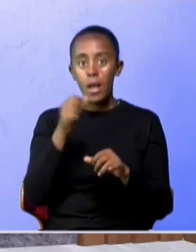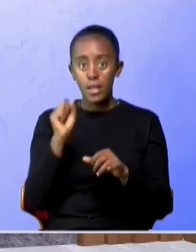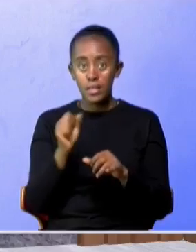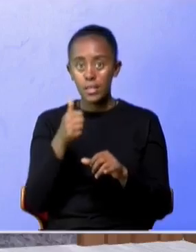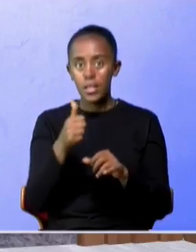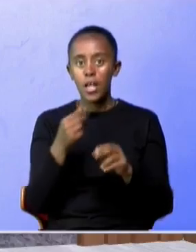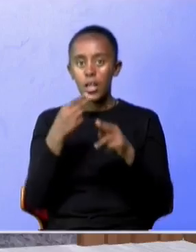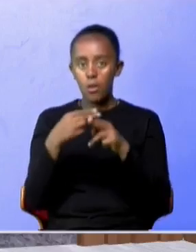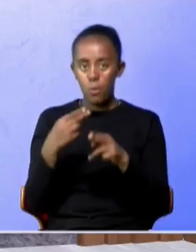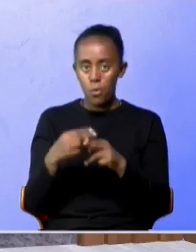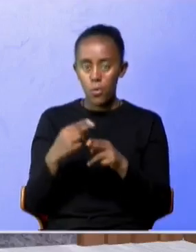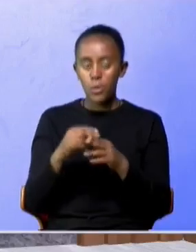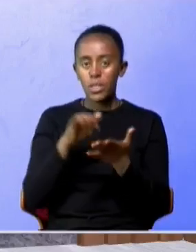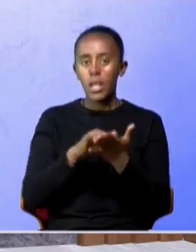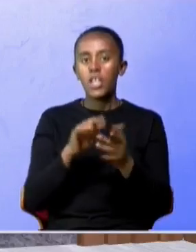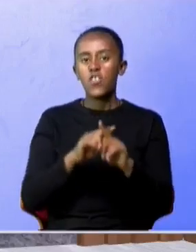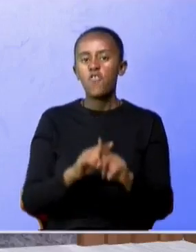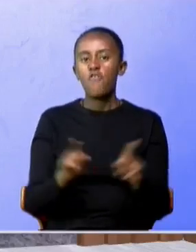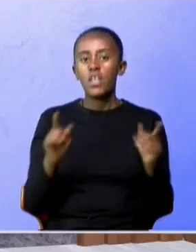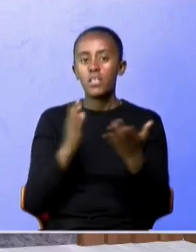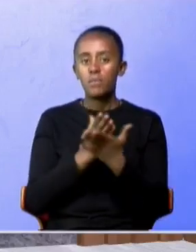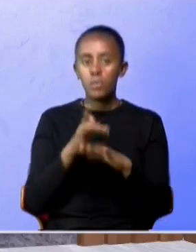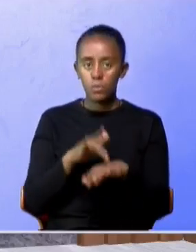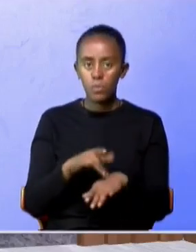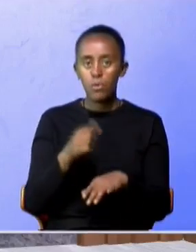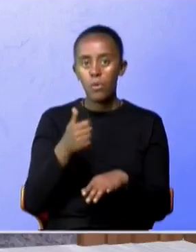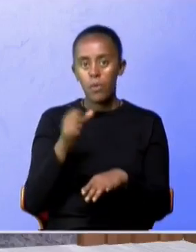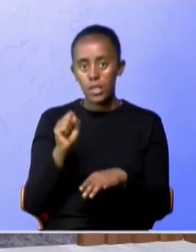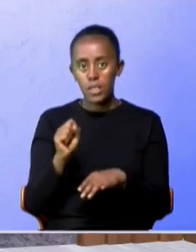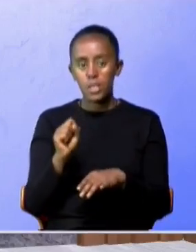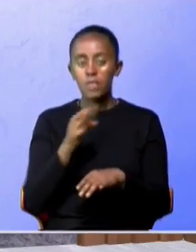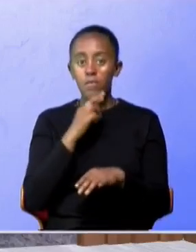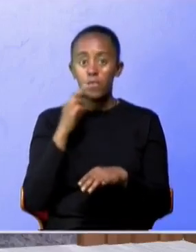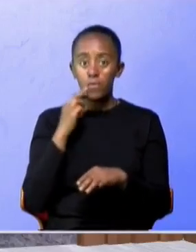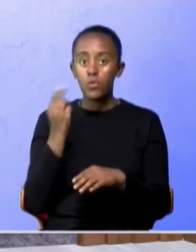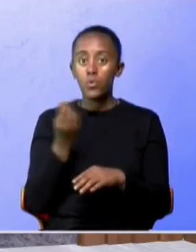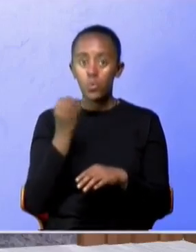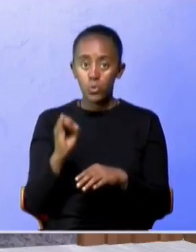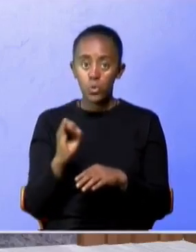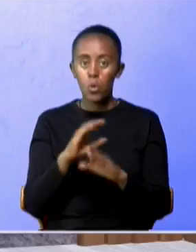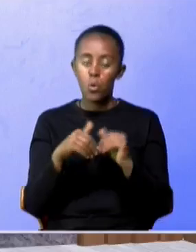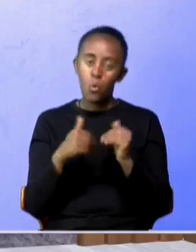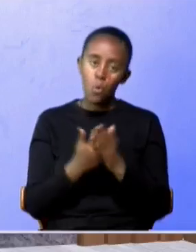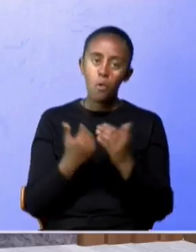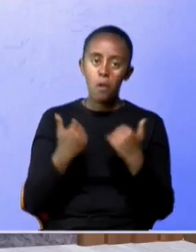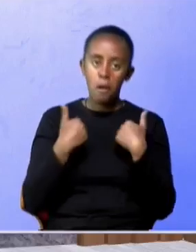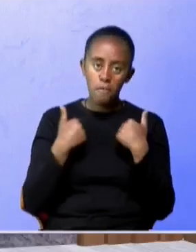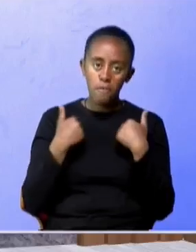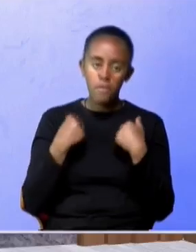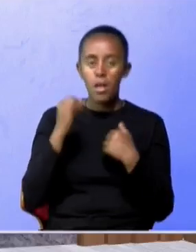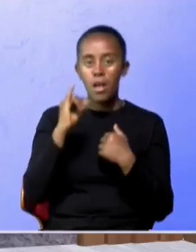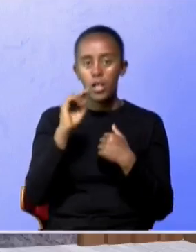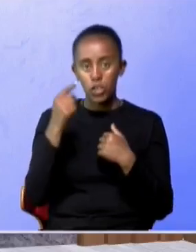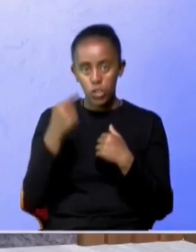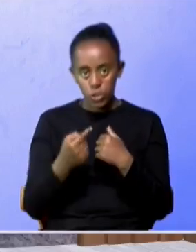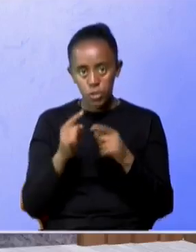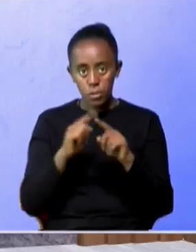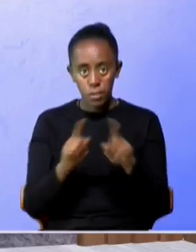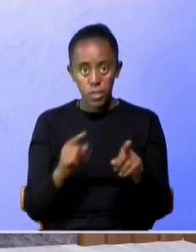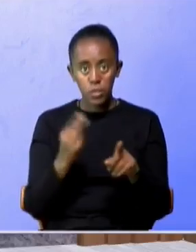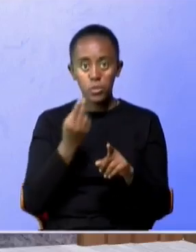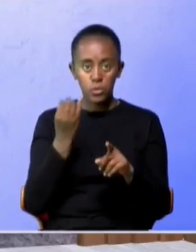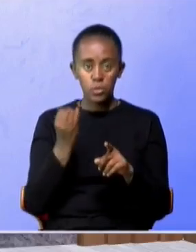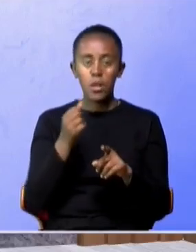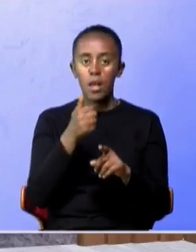That is the difference between verbs used as or have ing but are used as